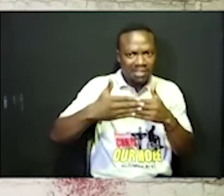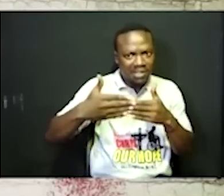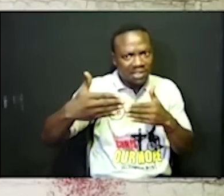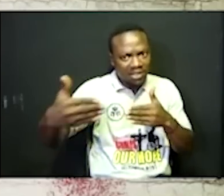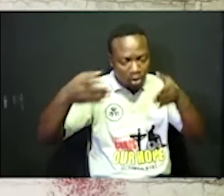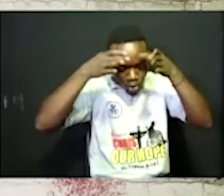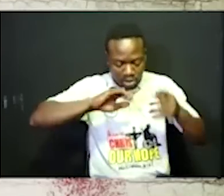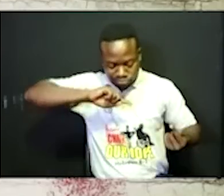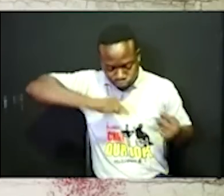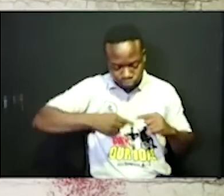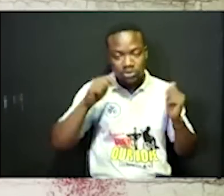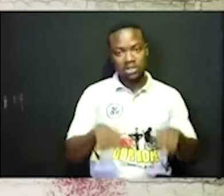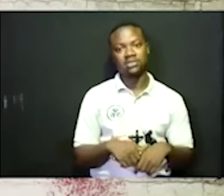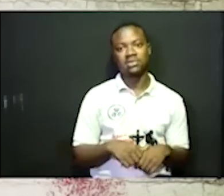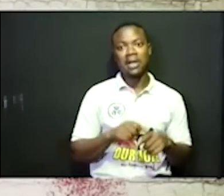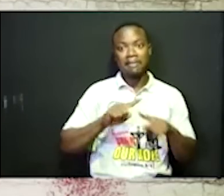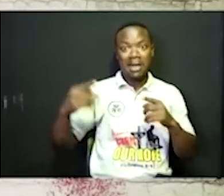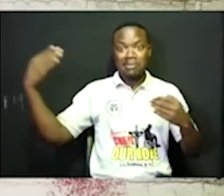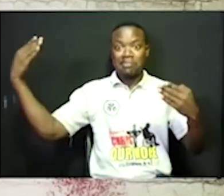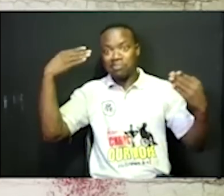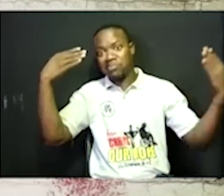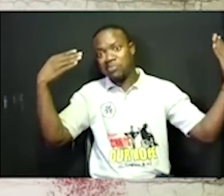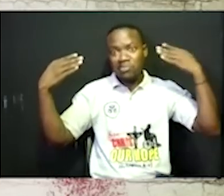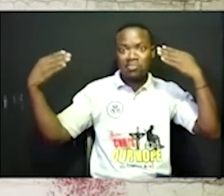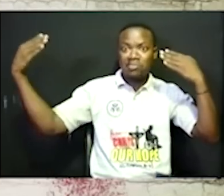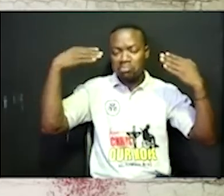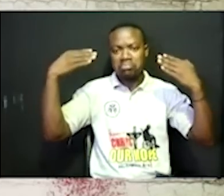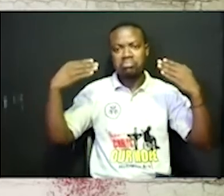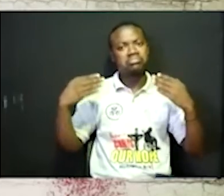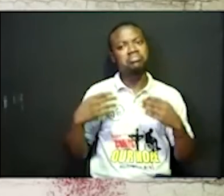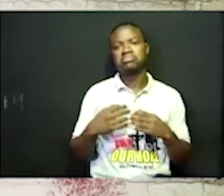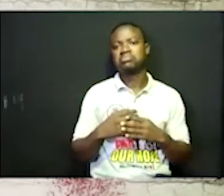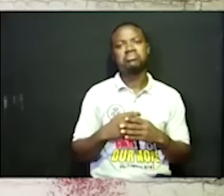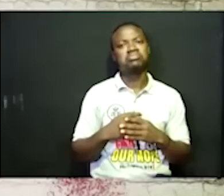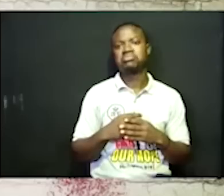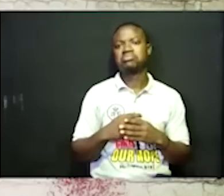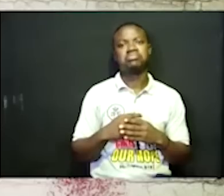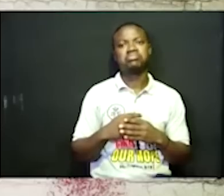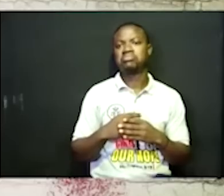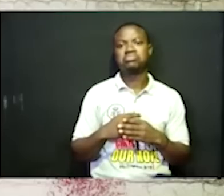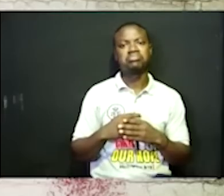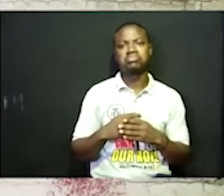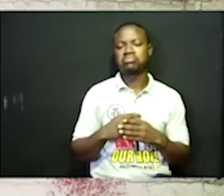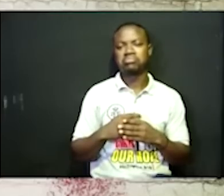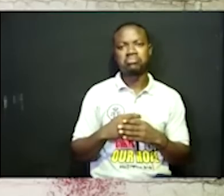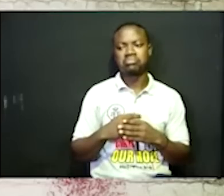bitterness. But as for offenses, it is impossible that offenses should